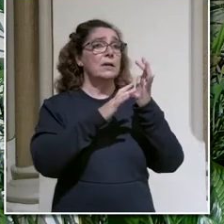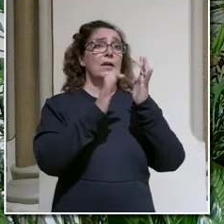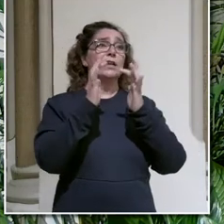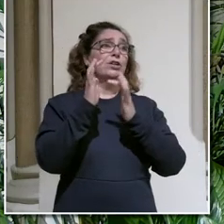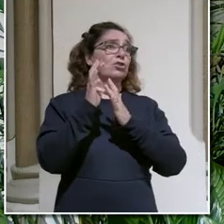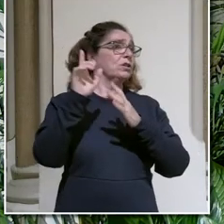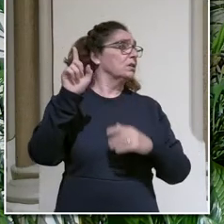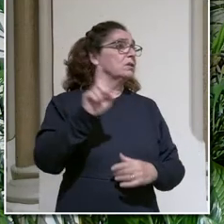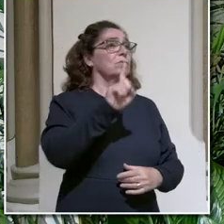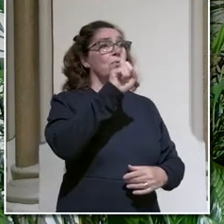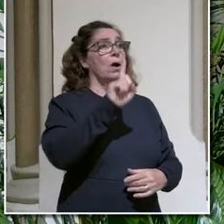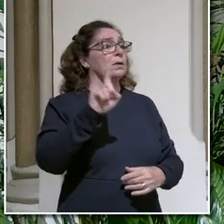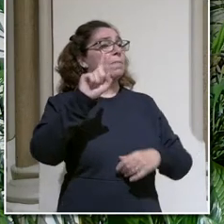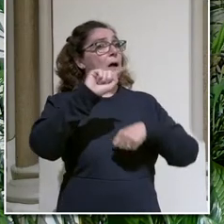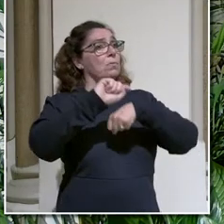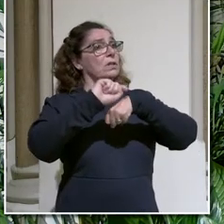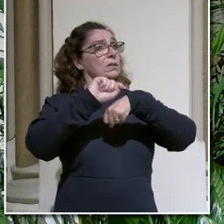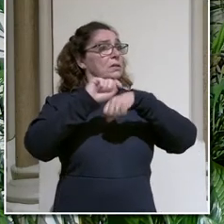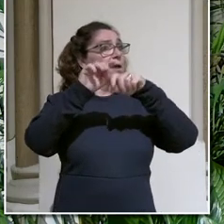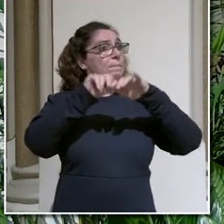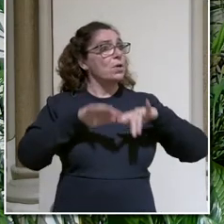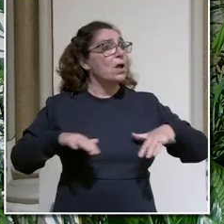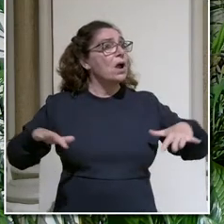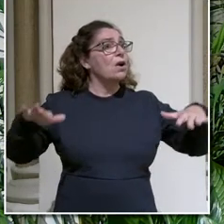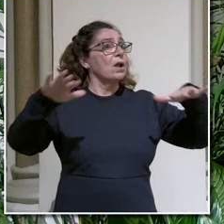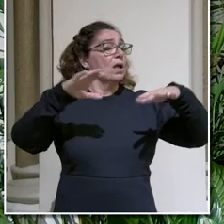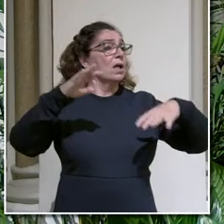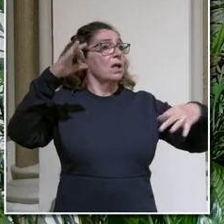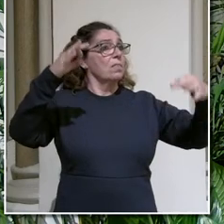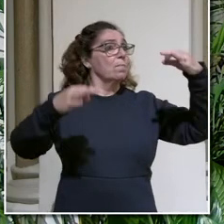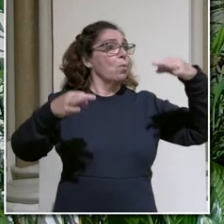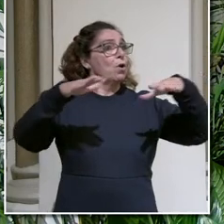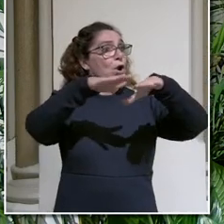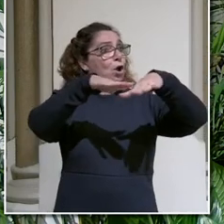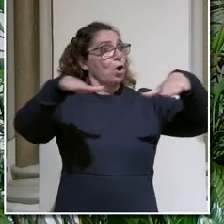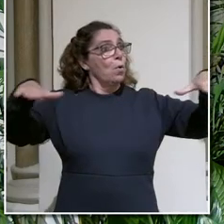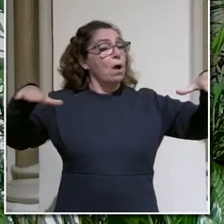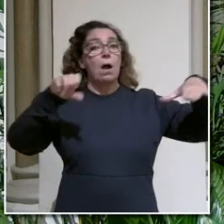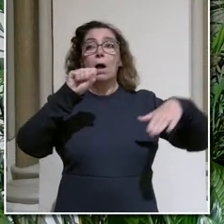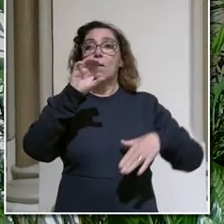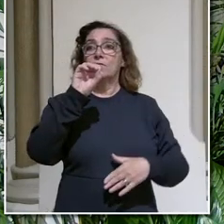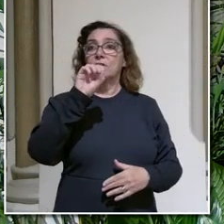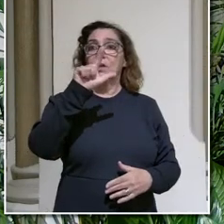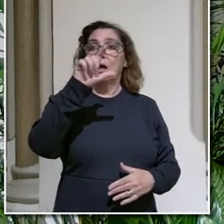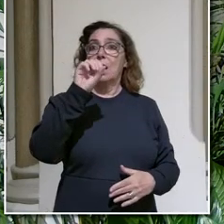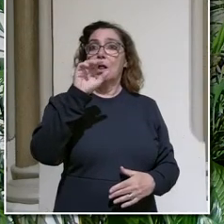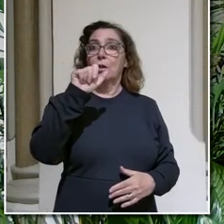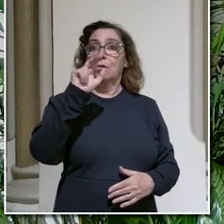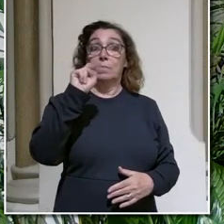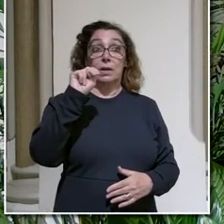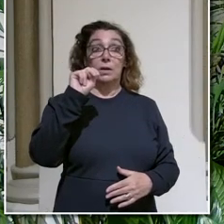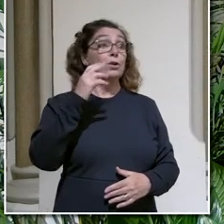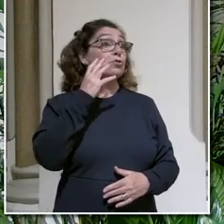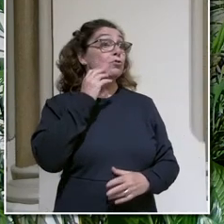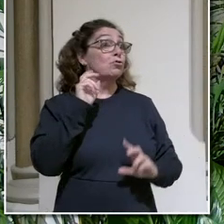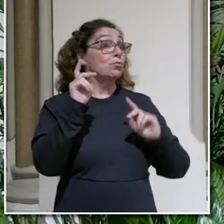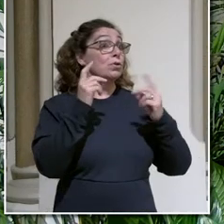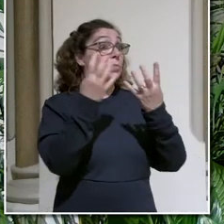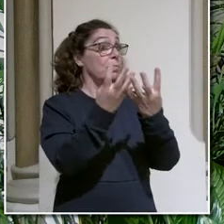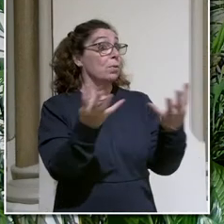walked about in the temple area on the portico of Solomon. So the Jews gathered around him and said to